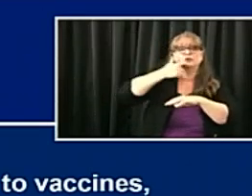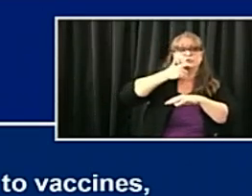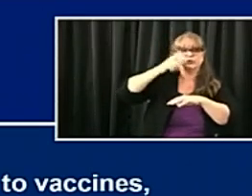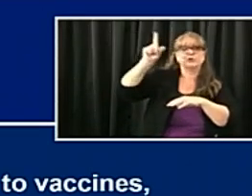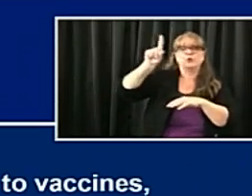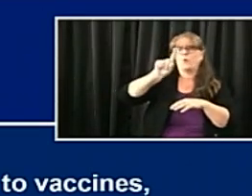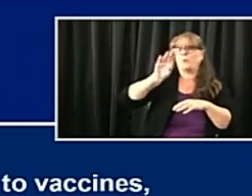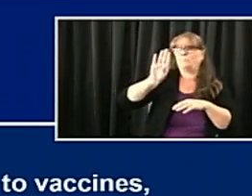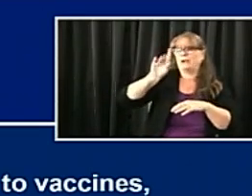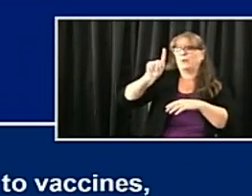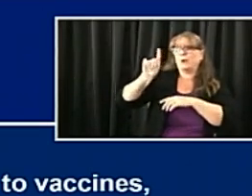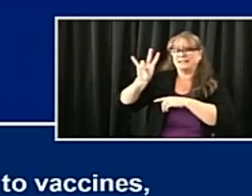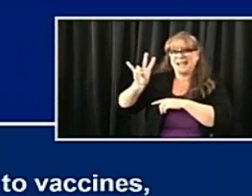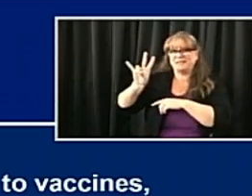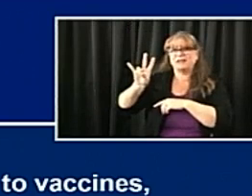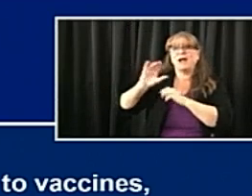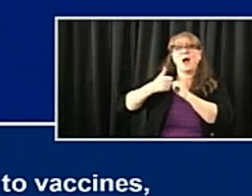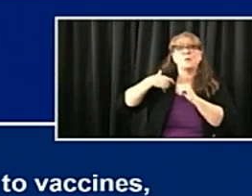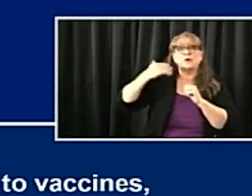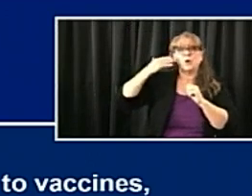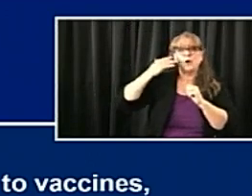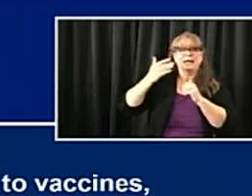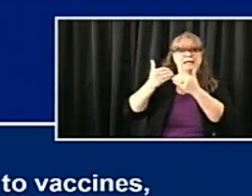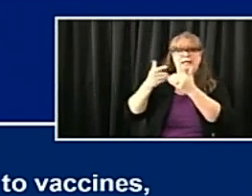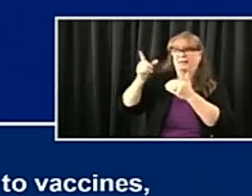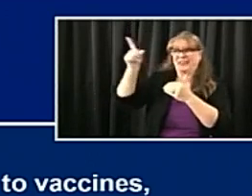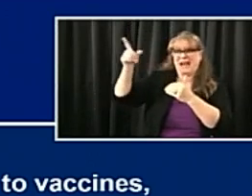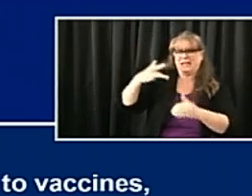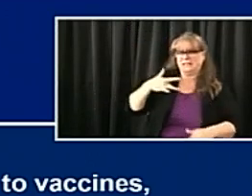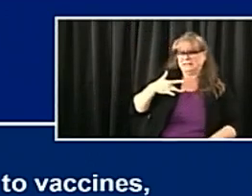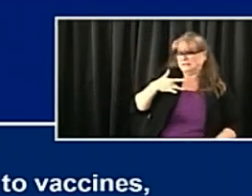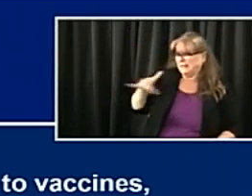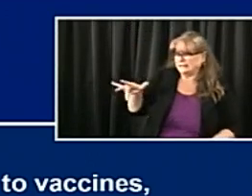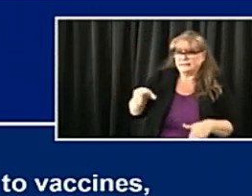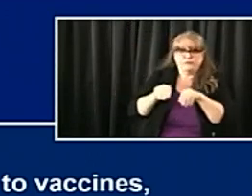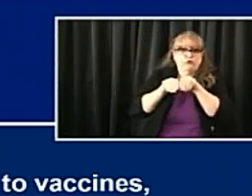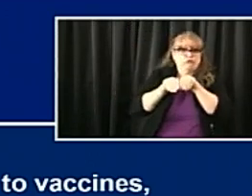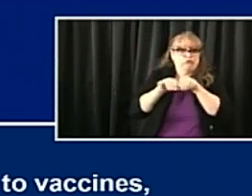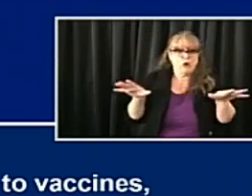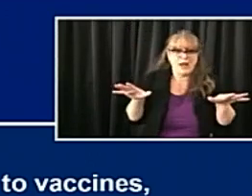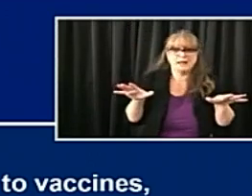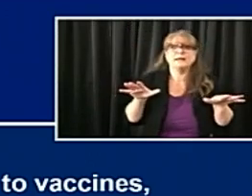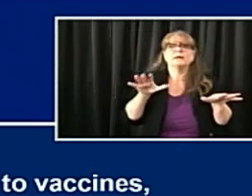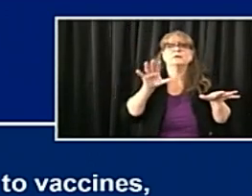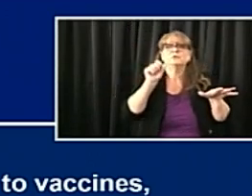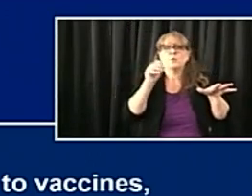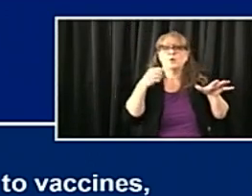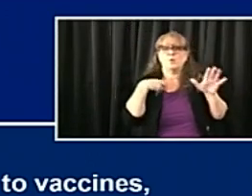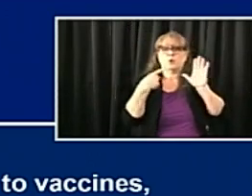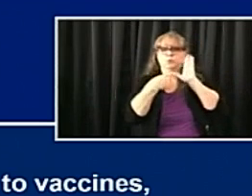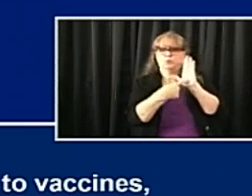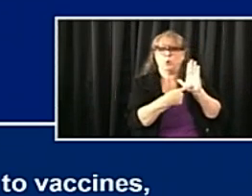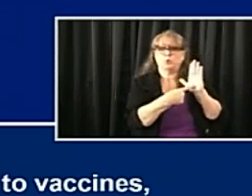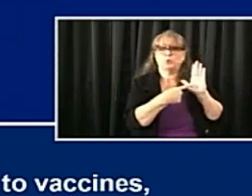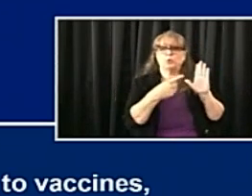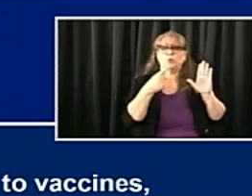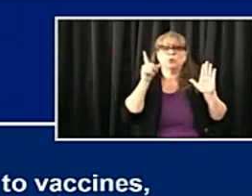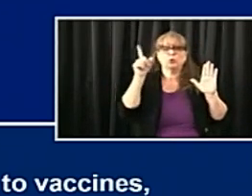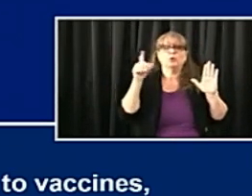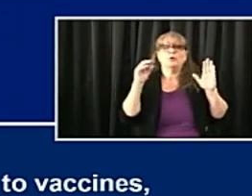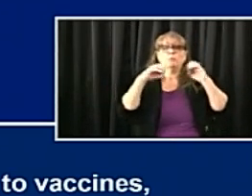it appears to be more transmissible. There's also some early data that suggests that it could potentially cause slightly more severe illness